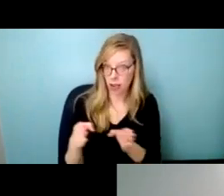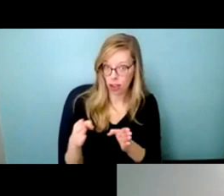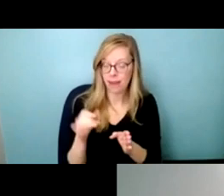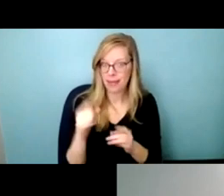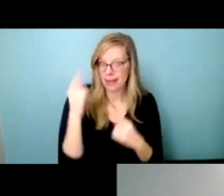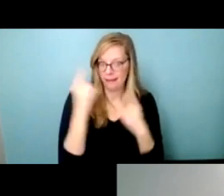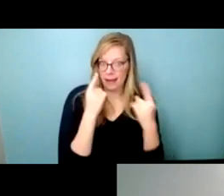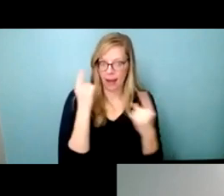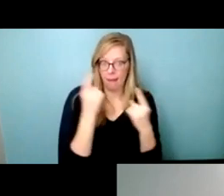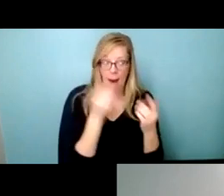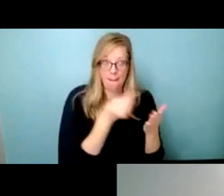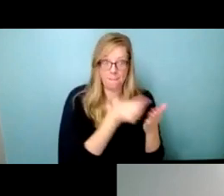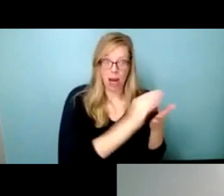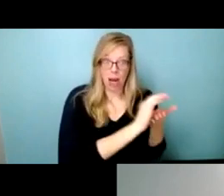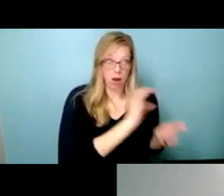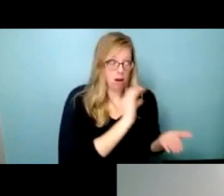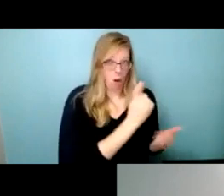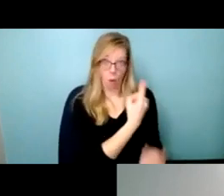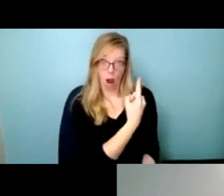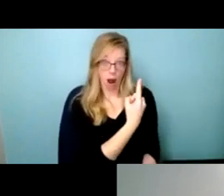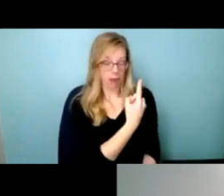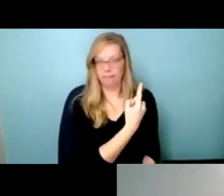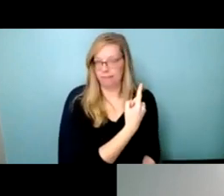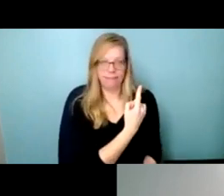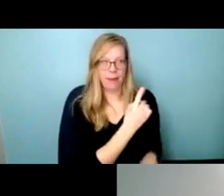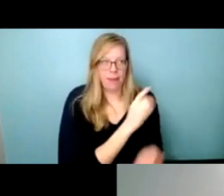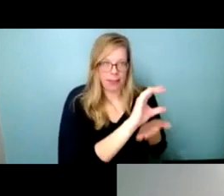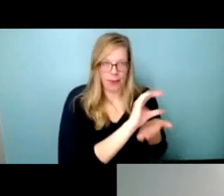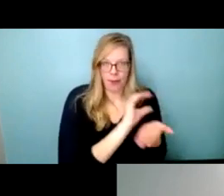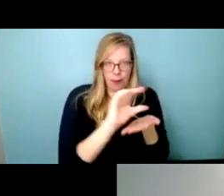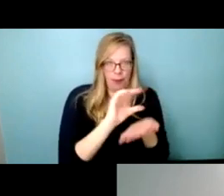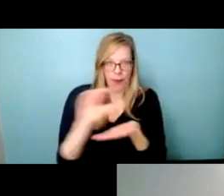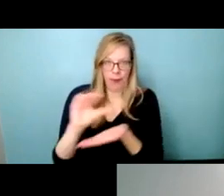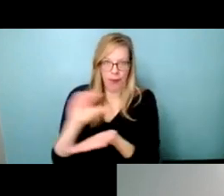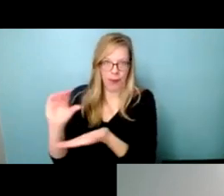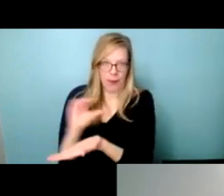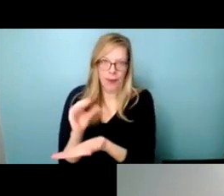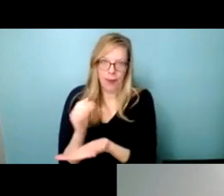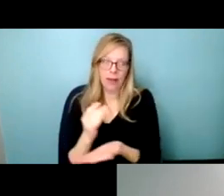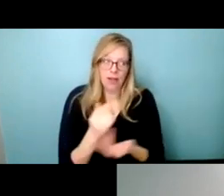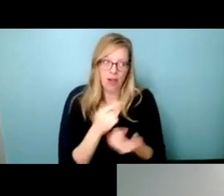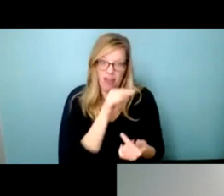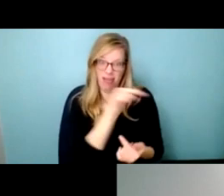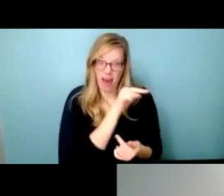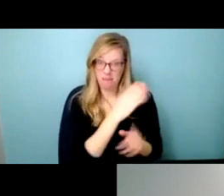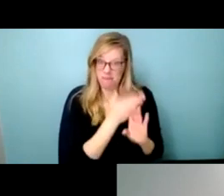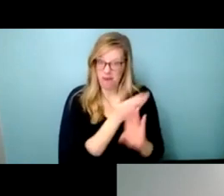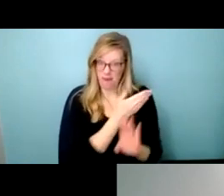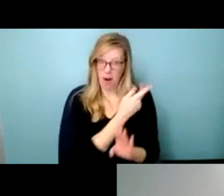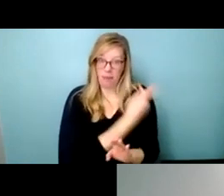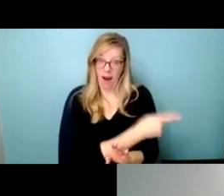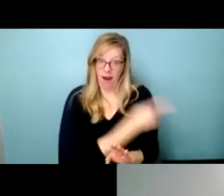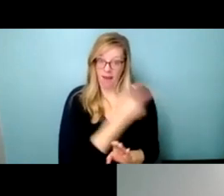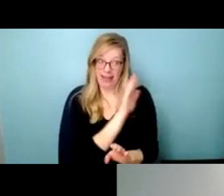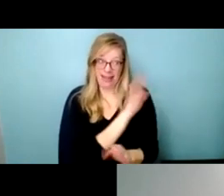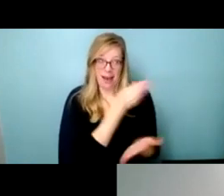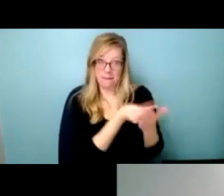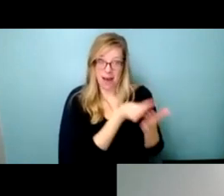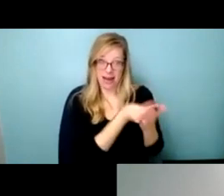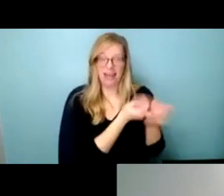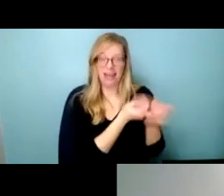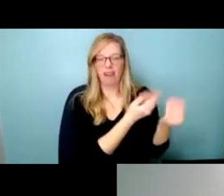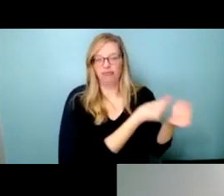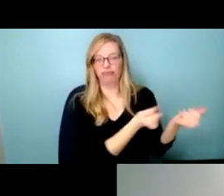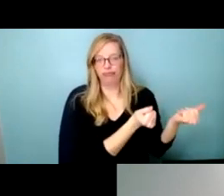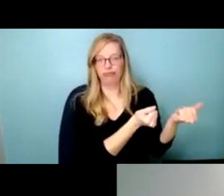for it in many different places. That core funding's not around anymore with the province. It's kind of like